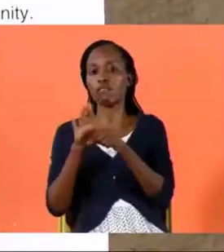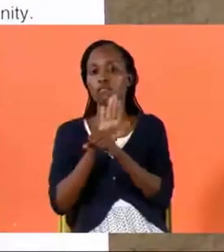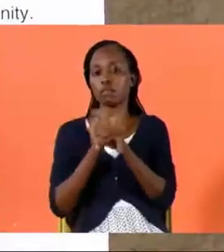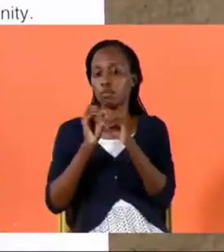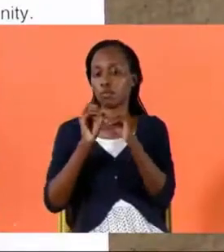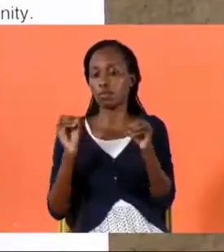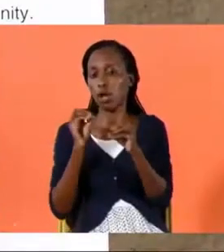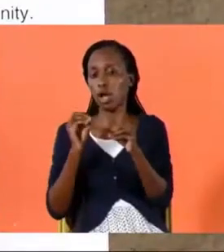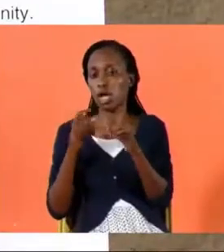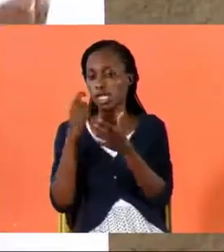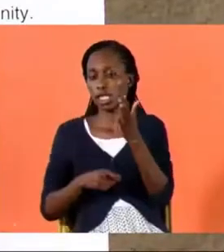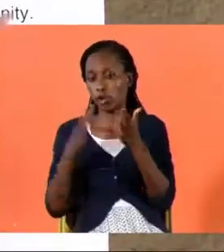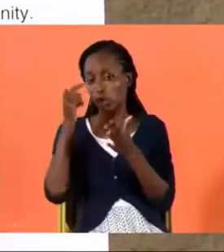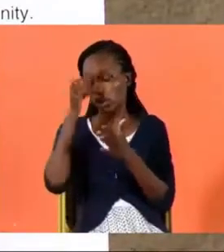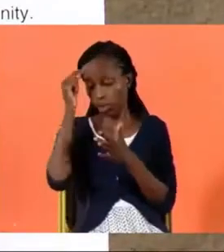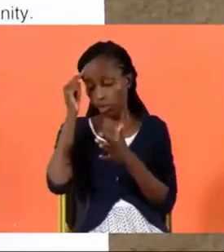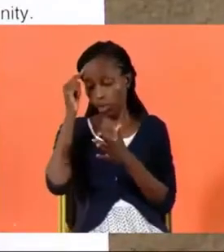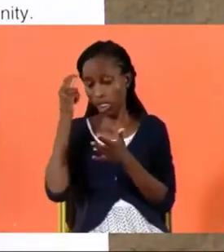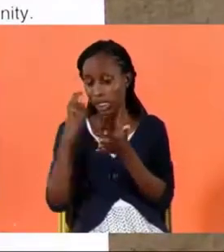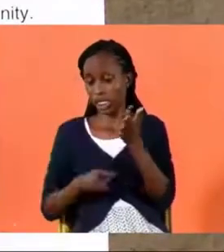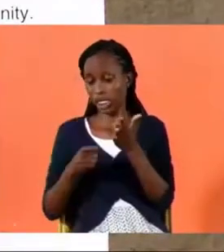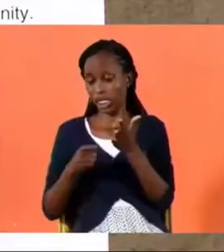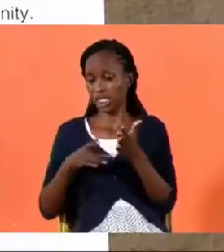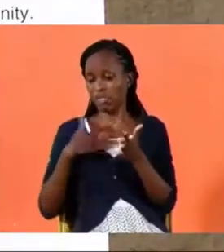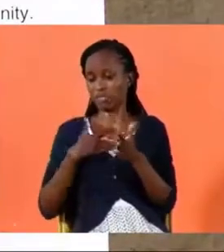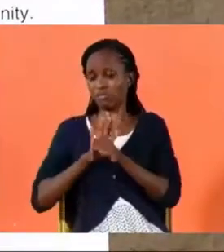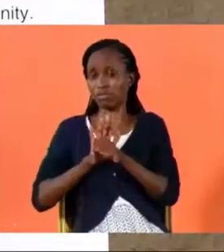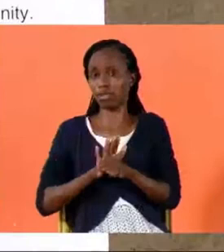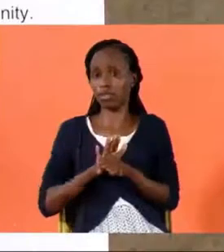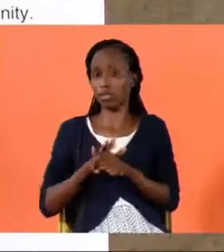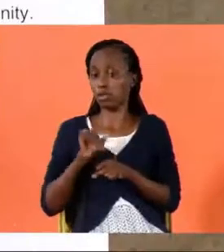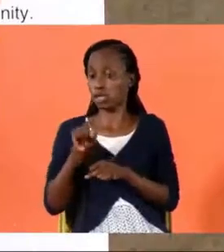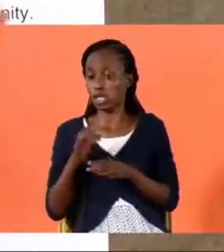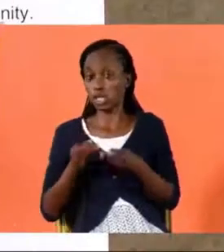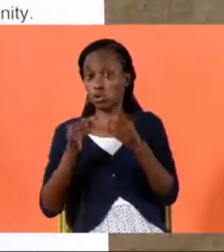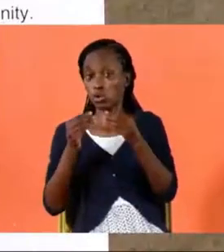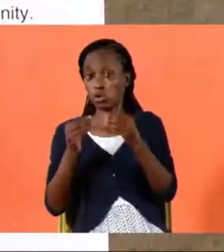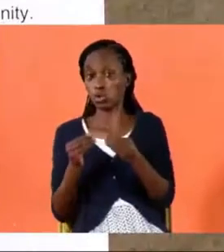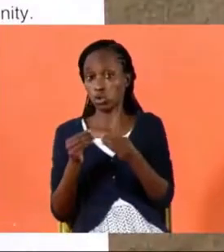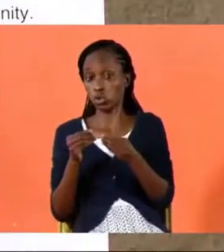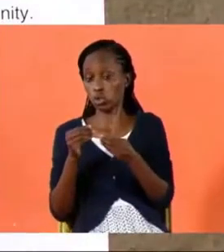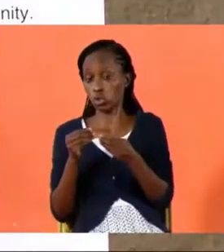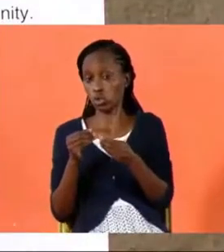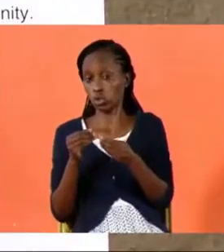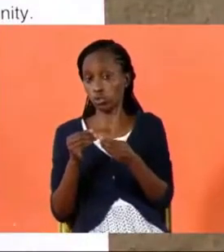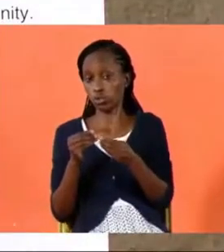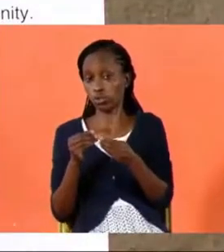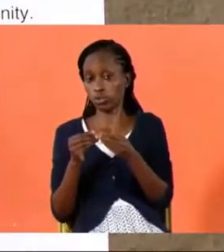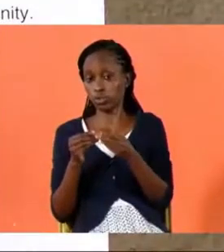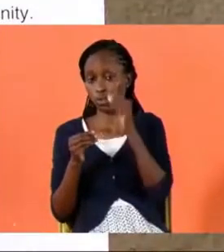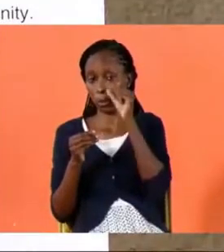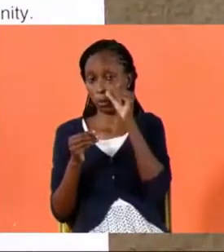goods because the tax regime to them is repressive. So it's actually a solution, if you think about it, to perhaps